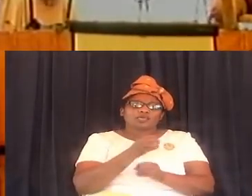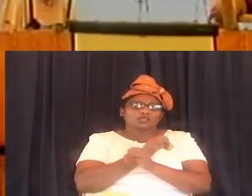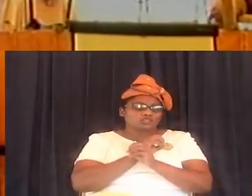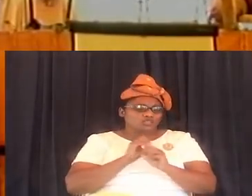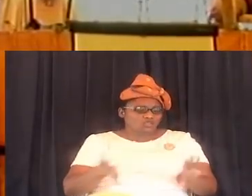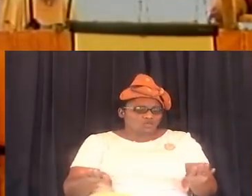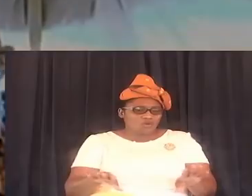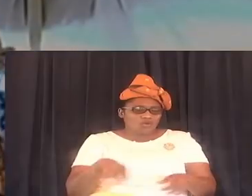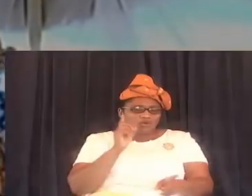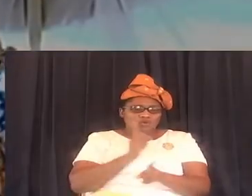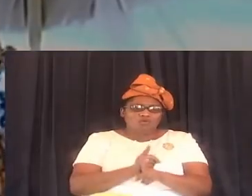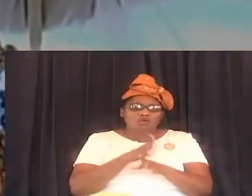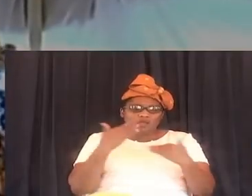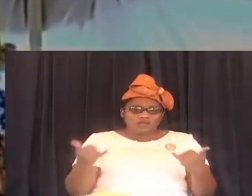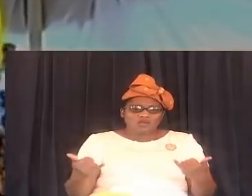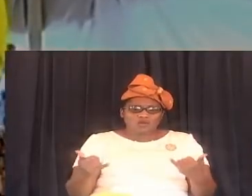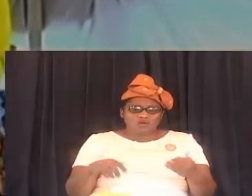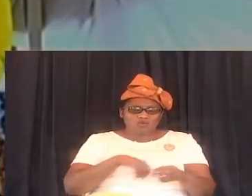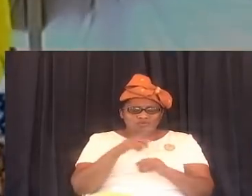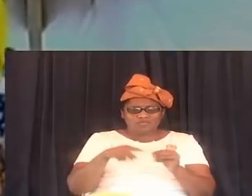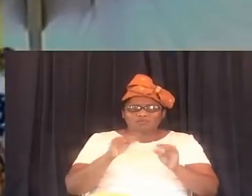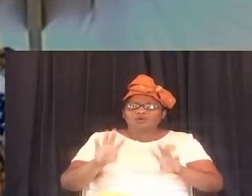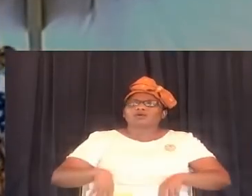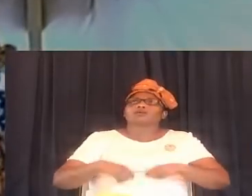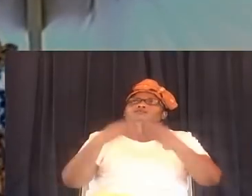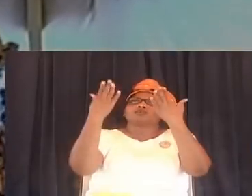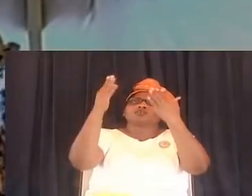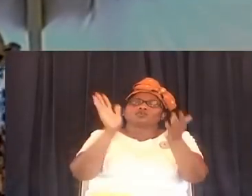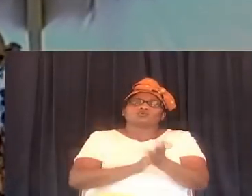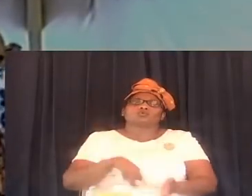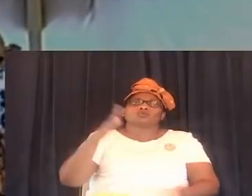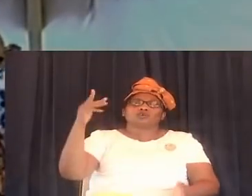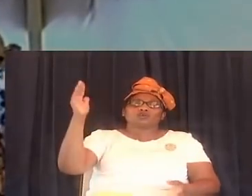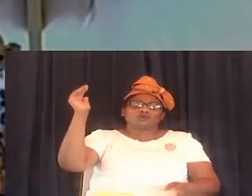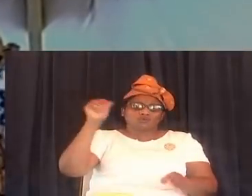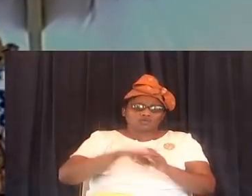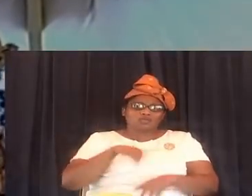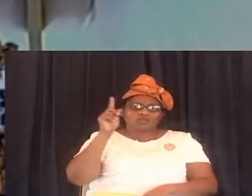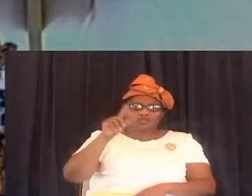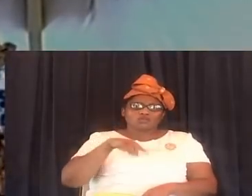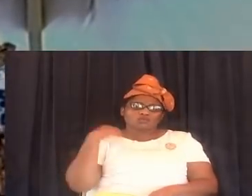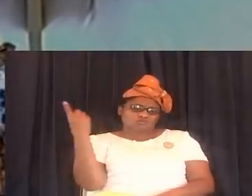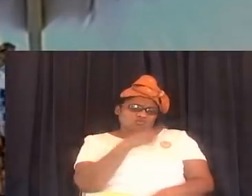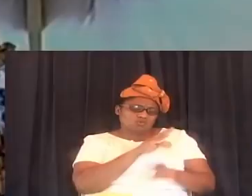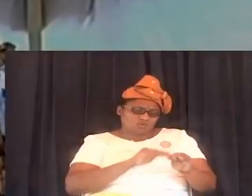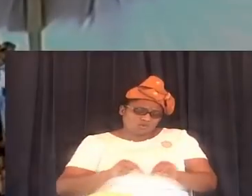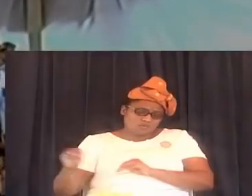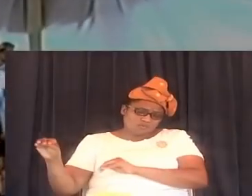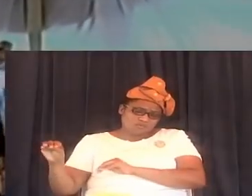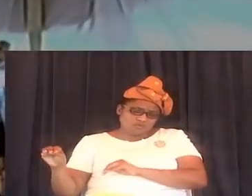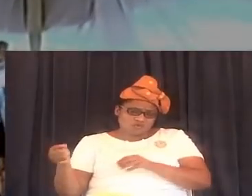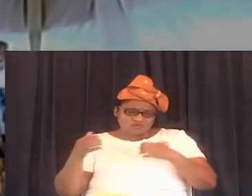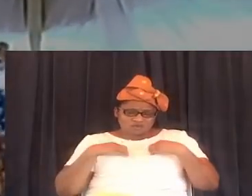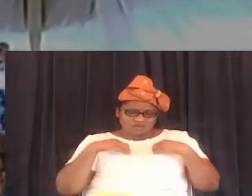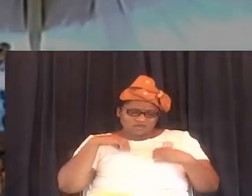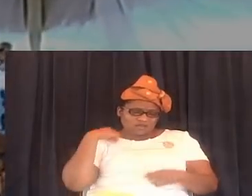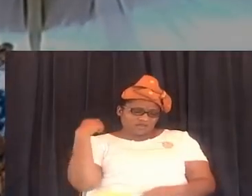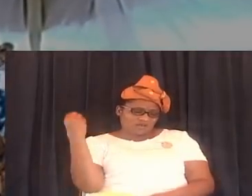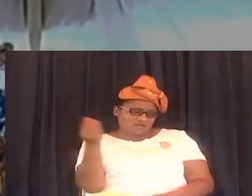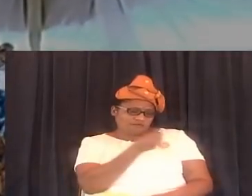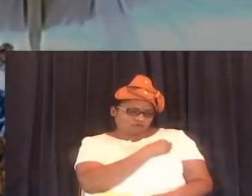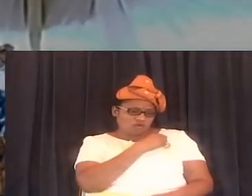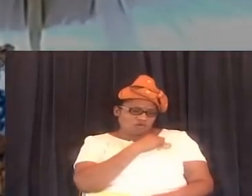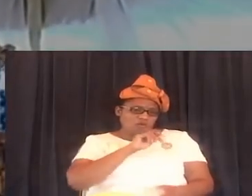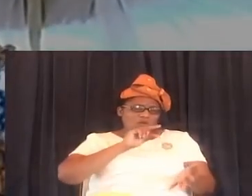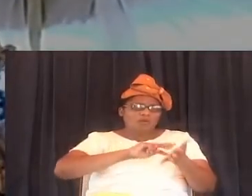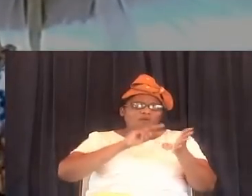giving you the glory. The Bible said, in you we live and move and have our being, mighty God. He said, the whole duty